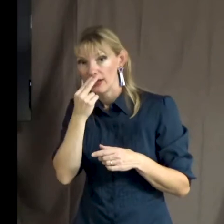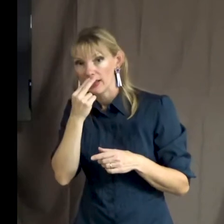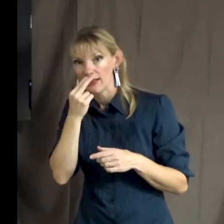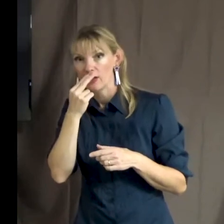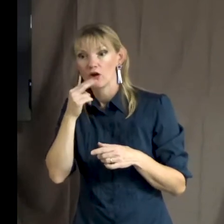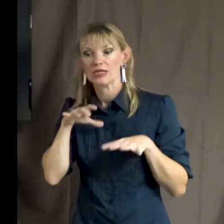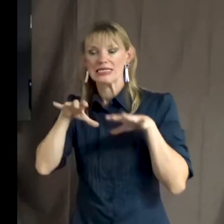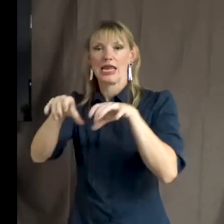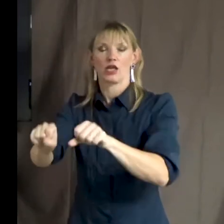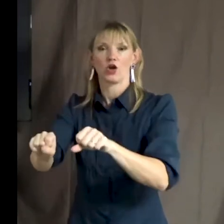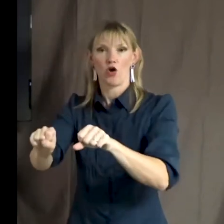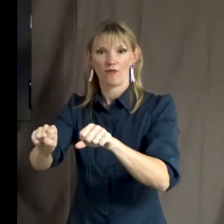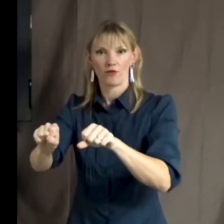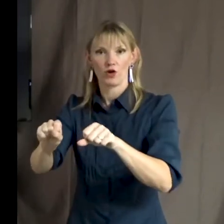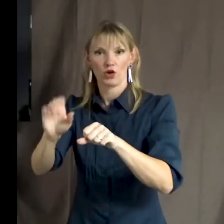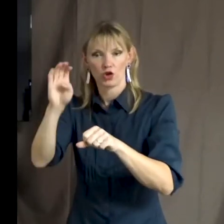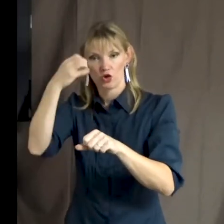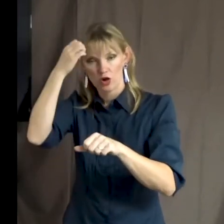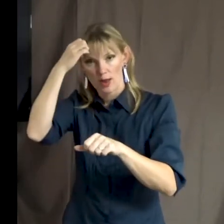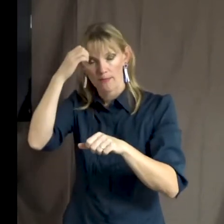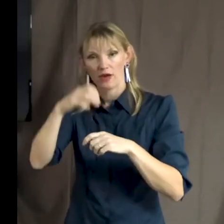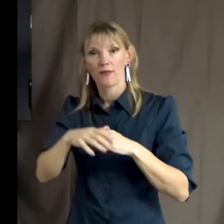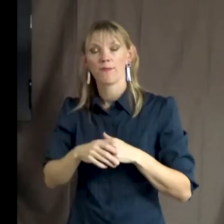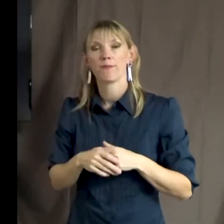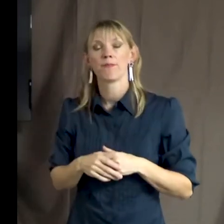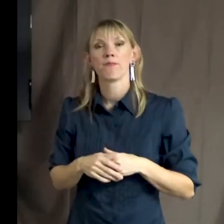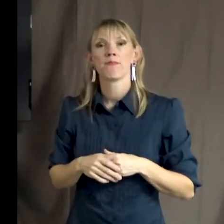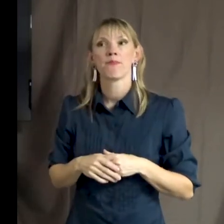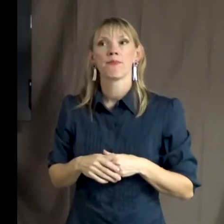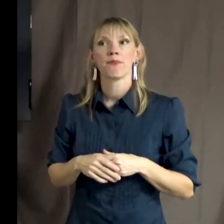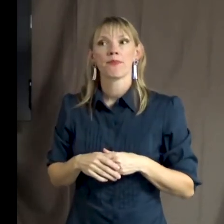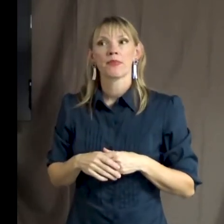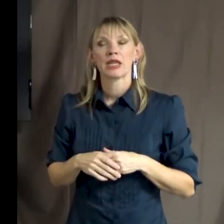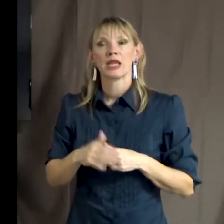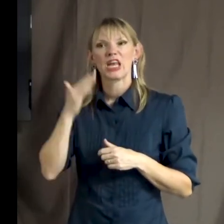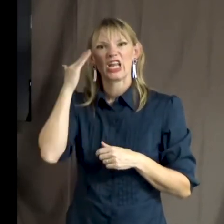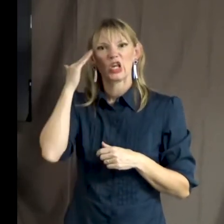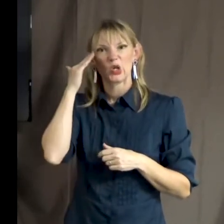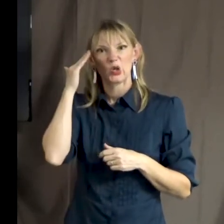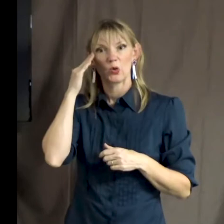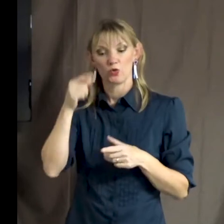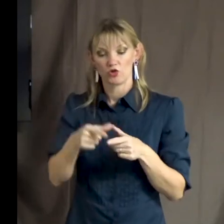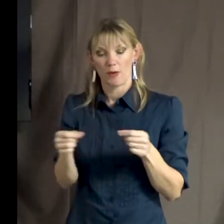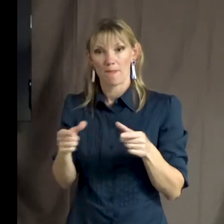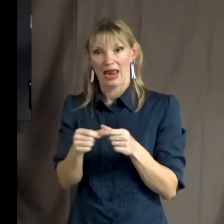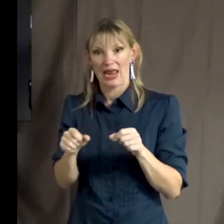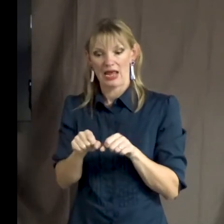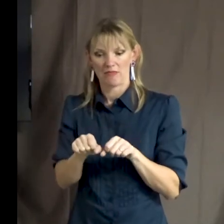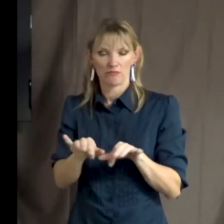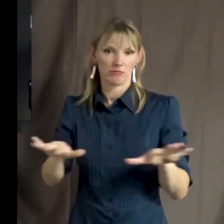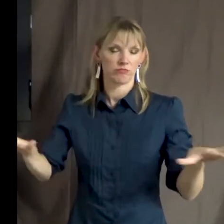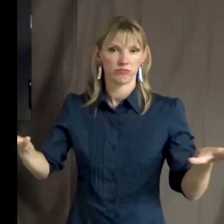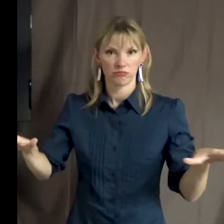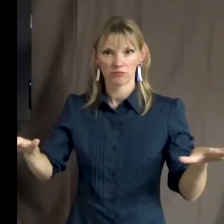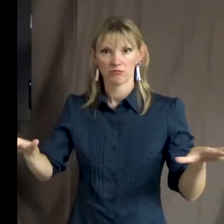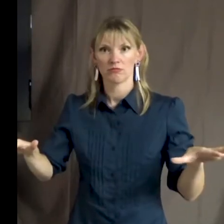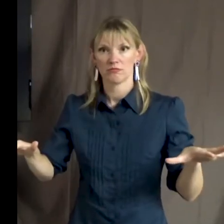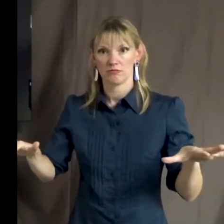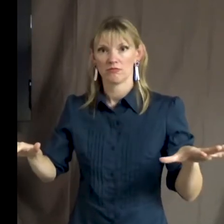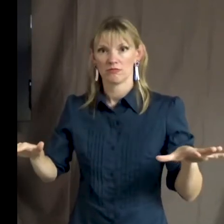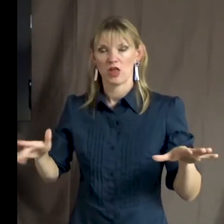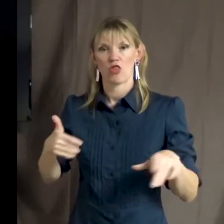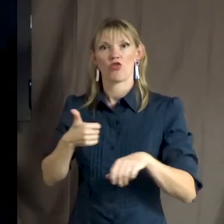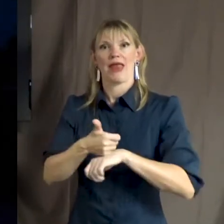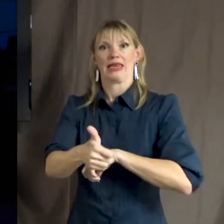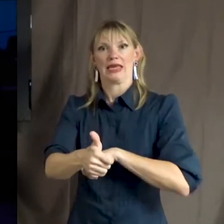Europe, an expanding, threatening empire in Japan at the time. And he